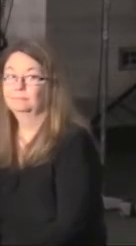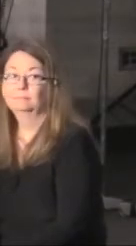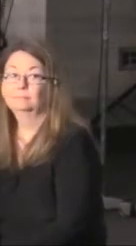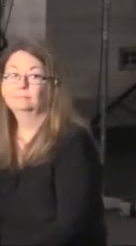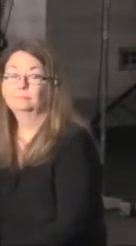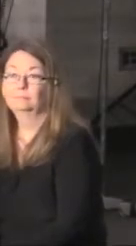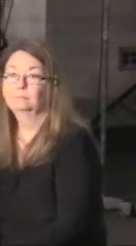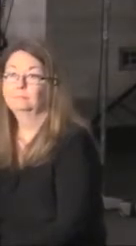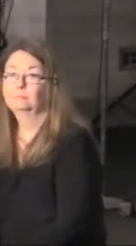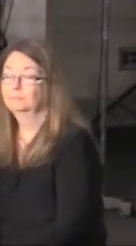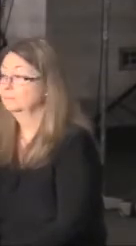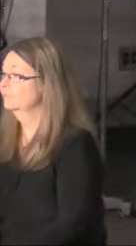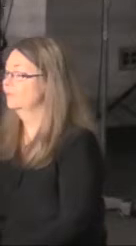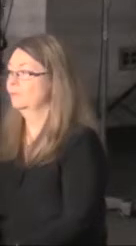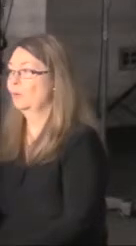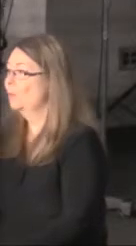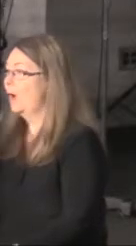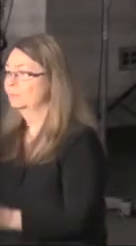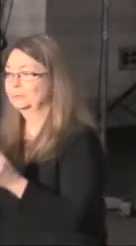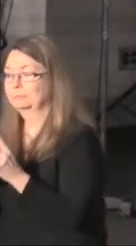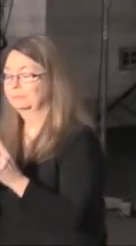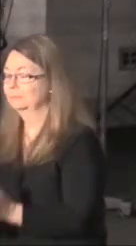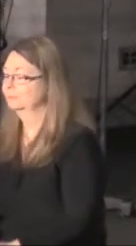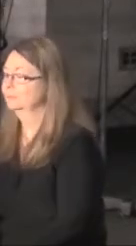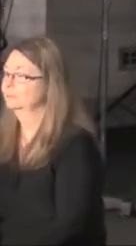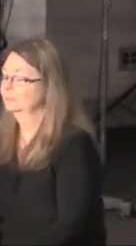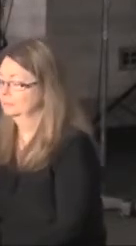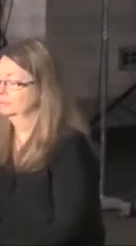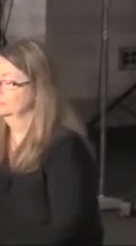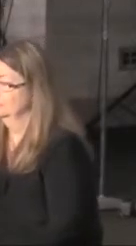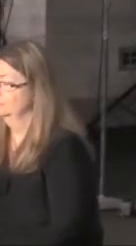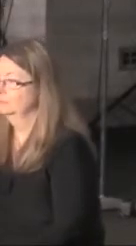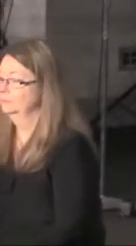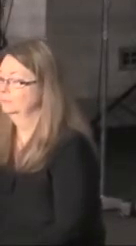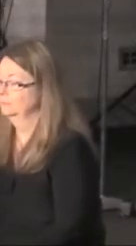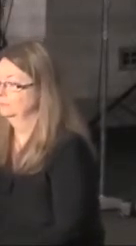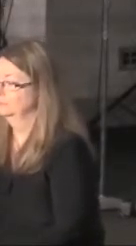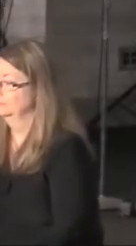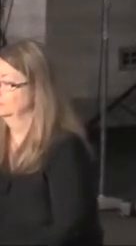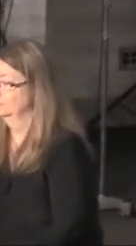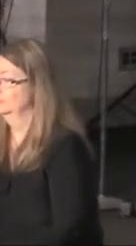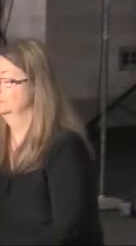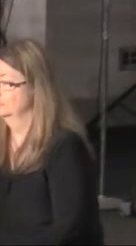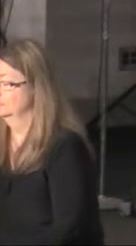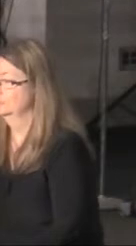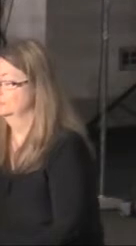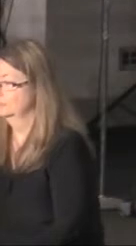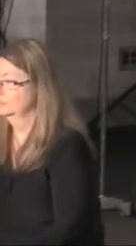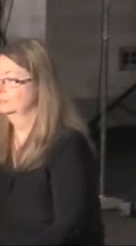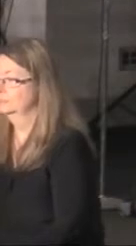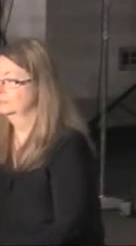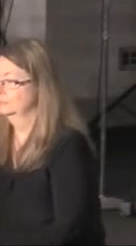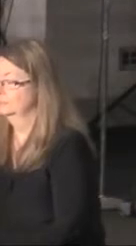in every way, what an incredible perspective here, and that in every way, whether in pretense or in truth, Christ is proclaimed, and